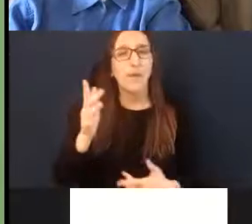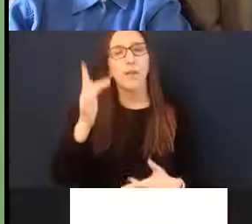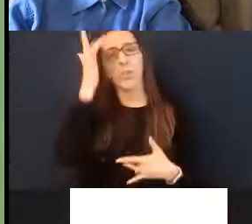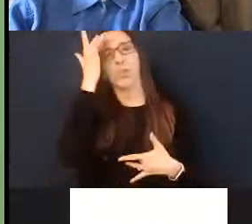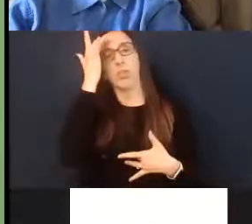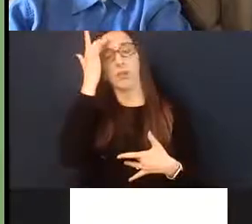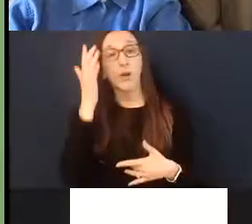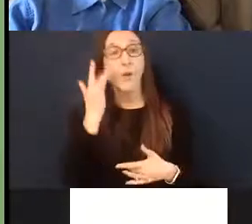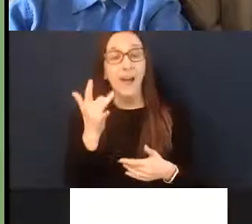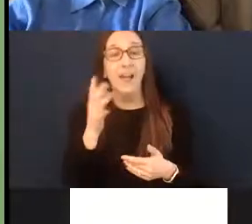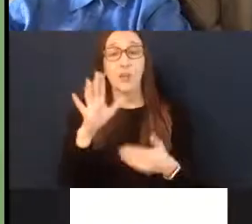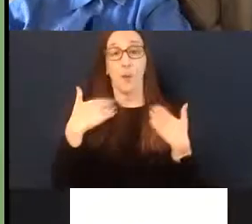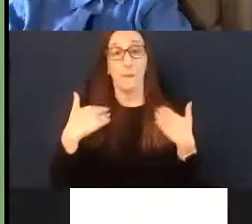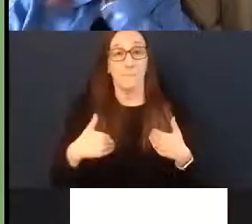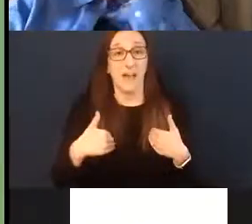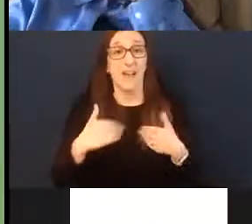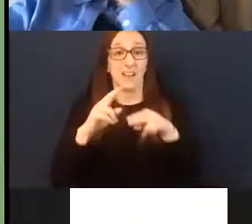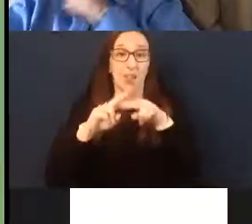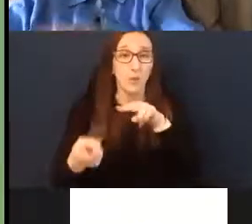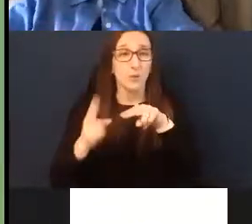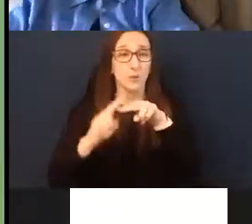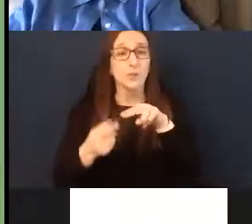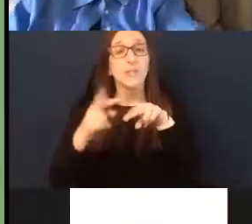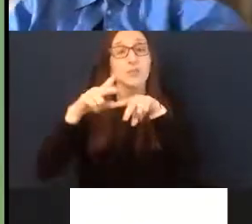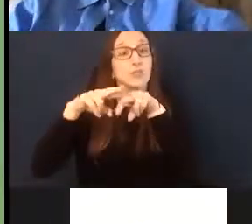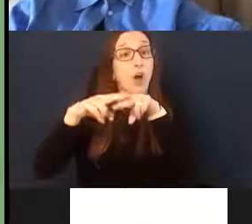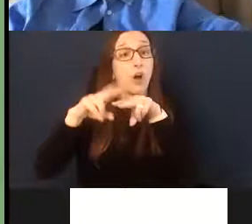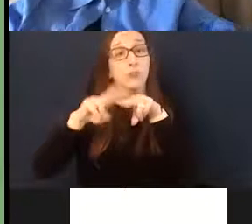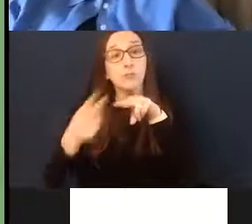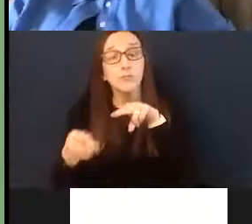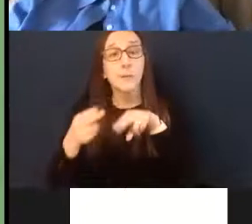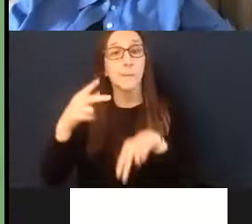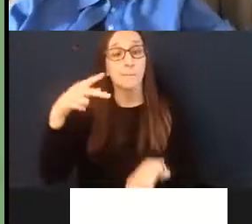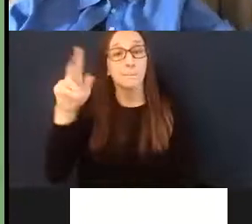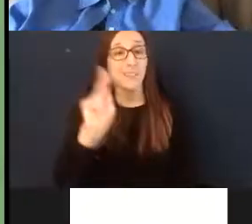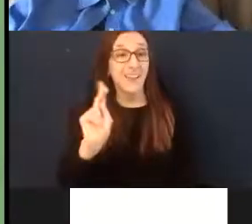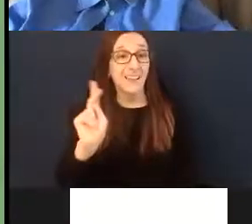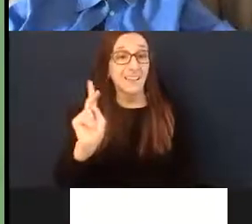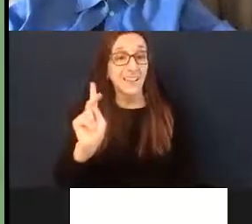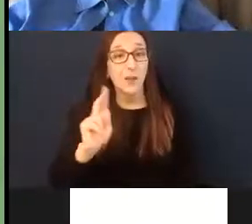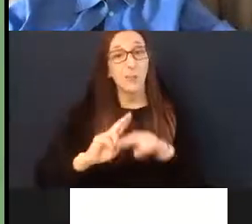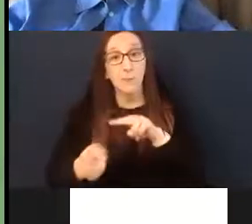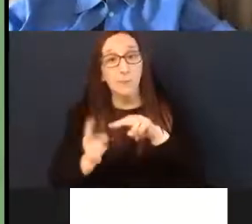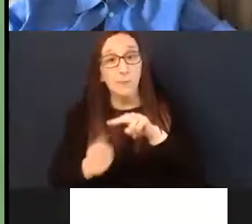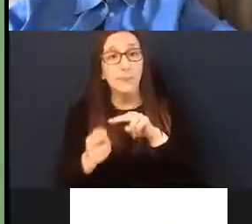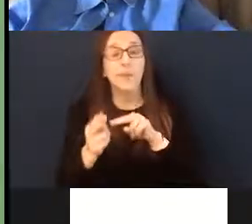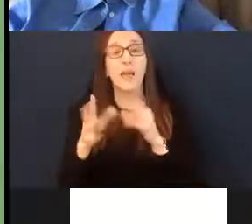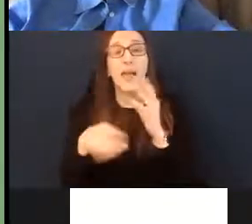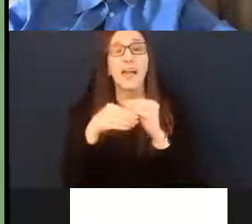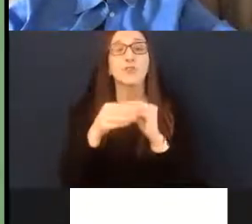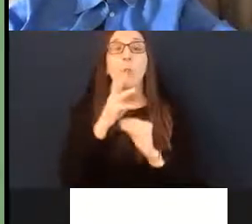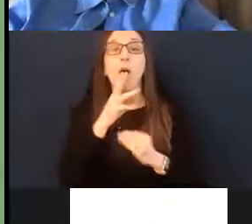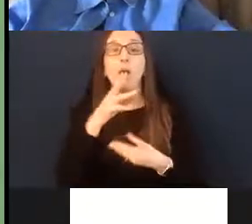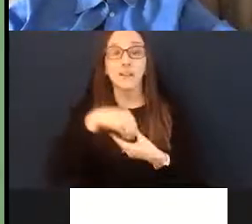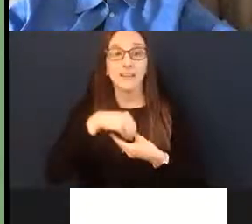rid and losing so much sodium, potassium, and extra fluid. And so all of this